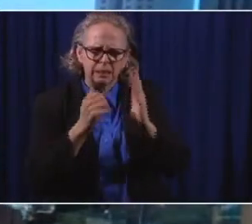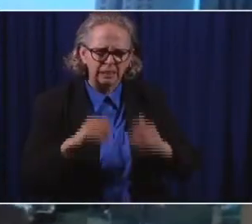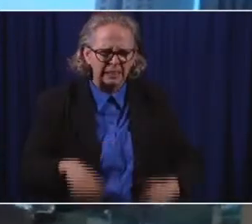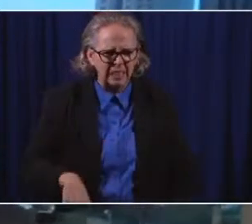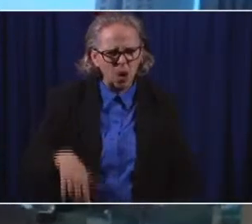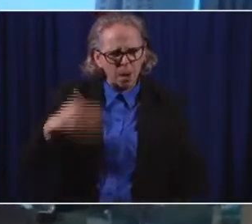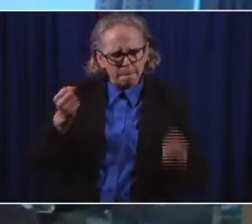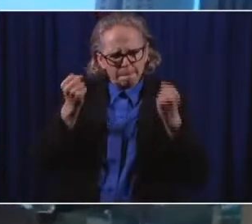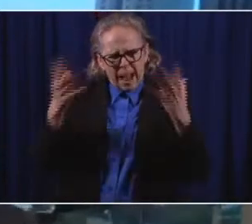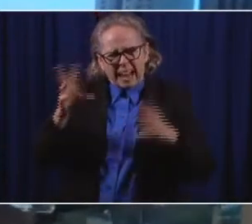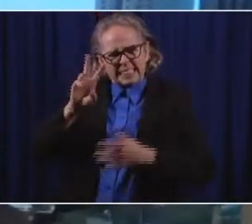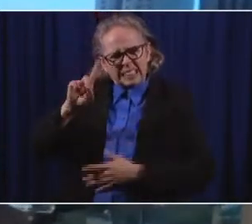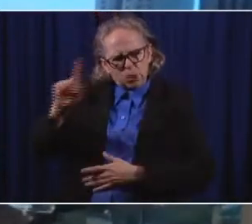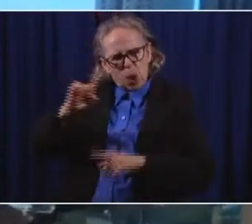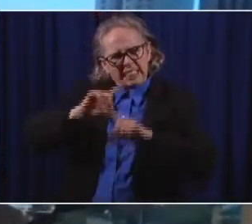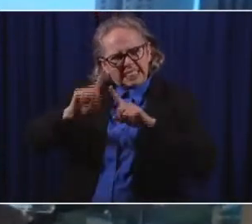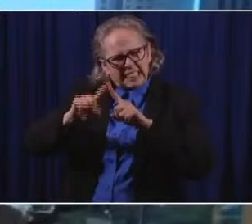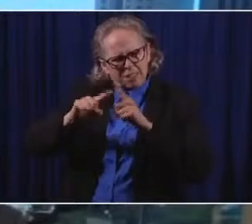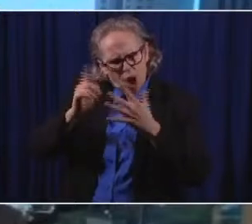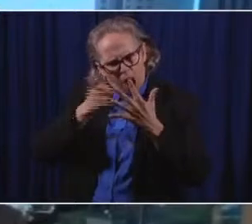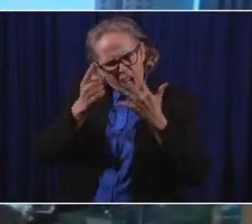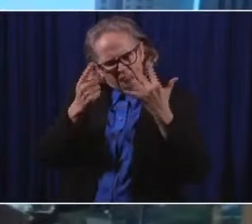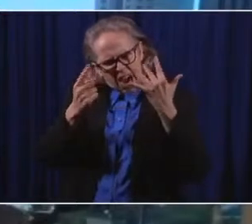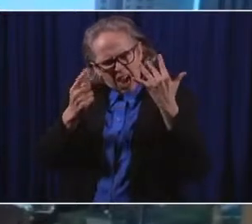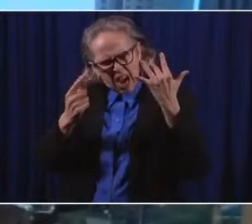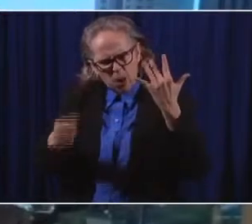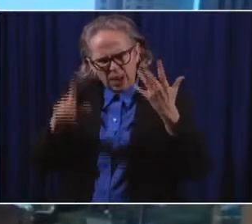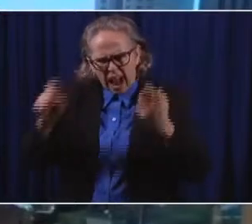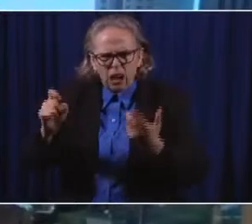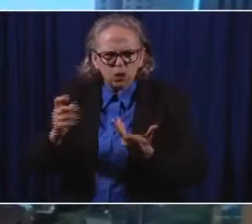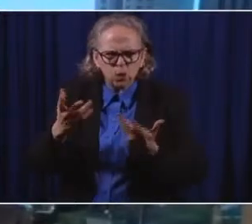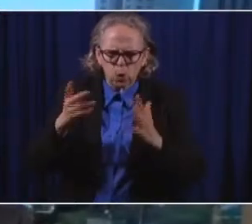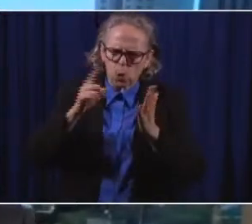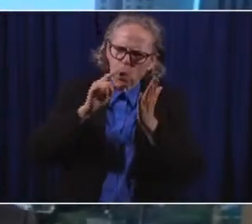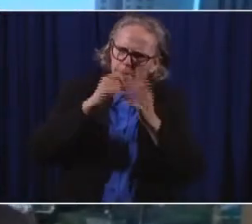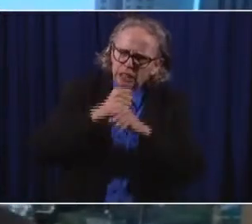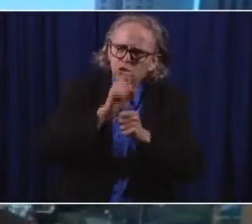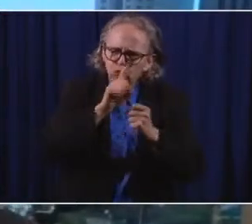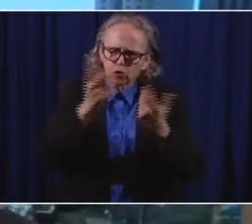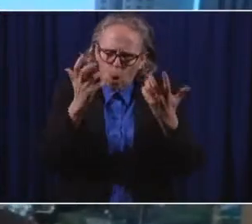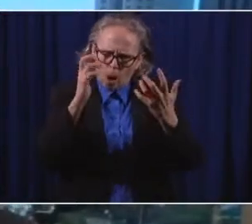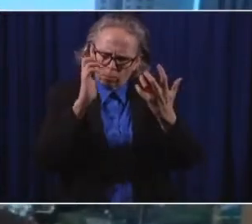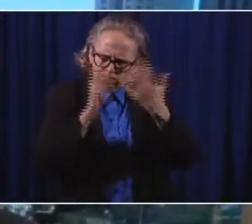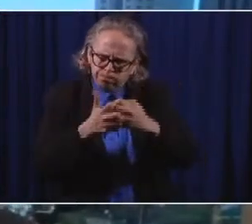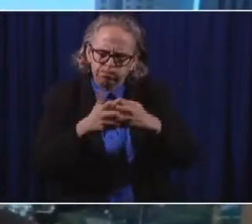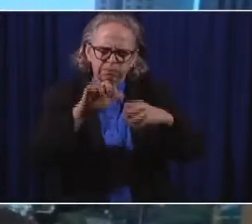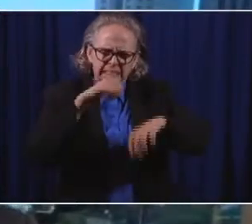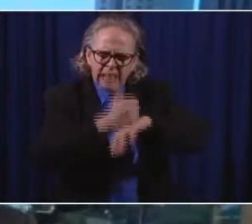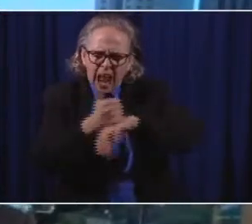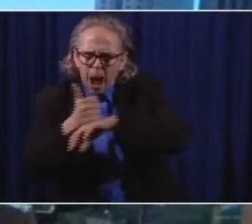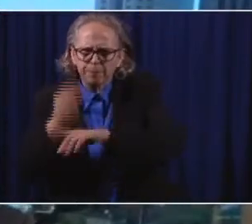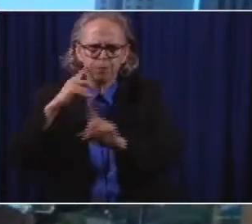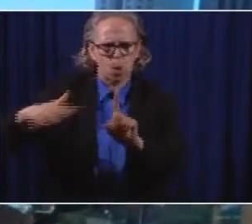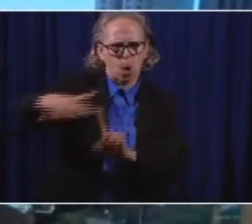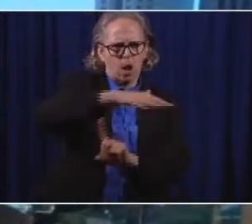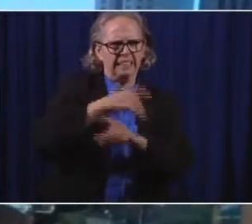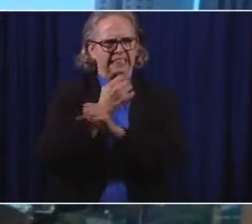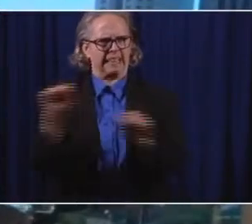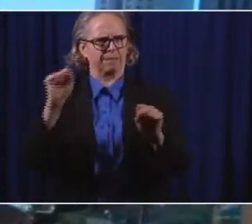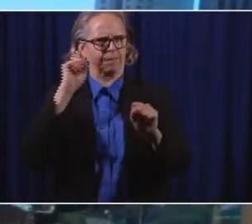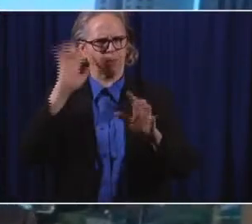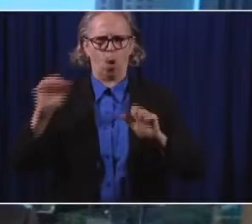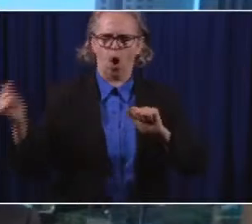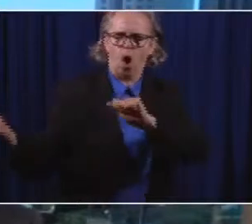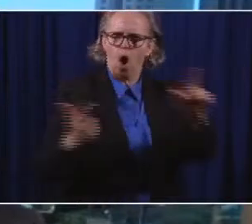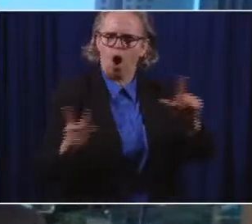in-person voting as well as election day voting. Now, the bottom line is this. There have been some folks wondering, will election day happen as